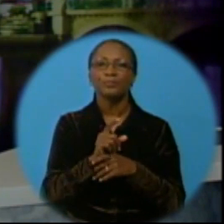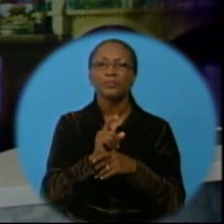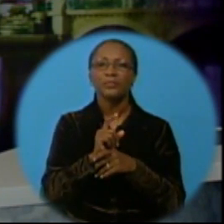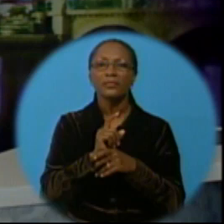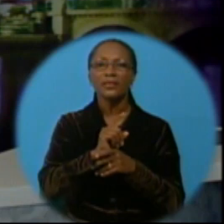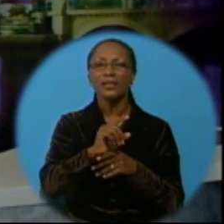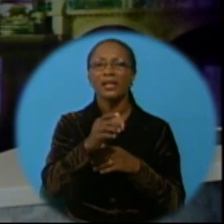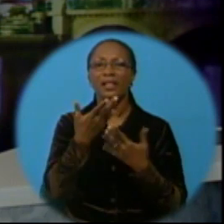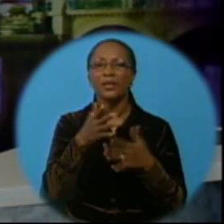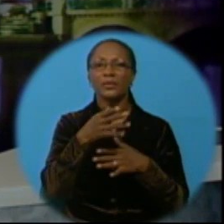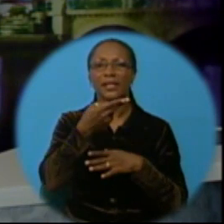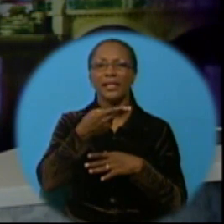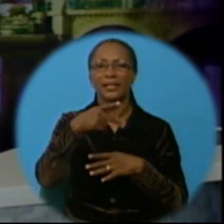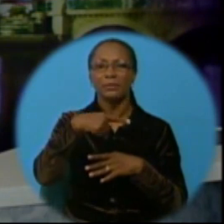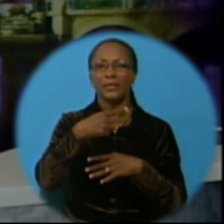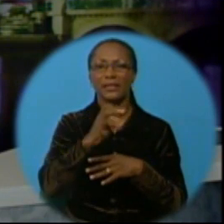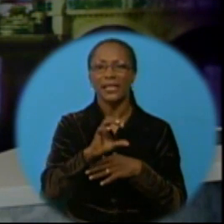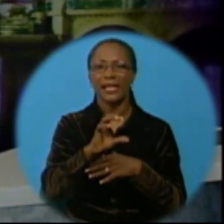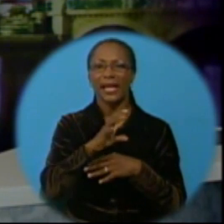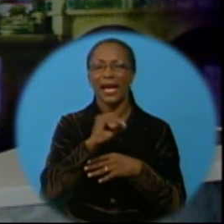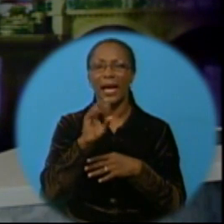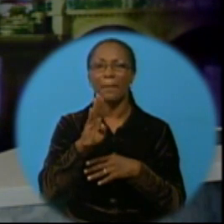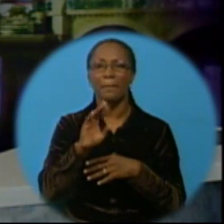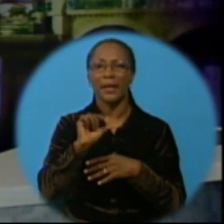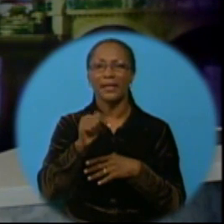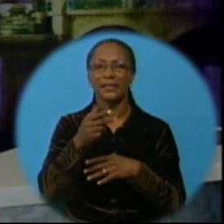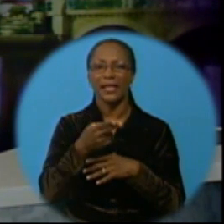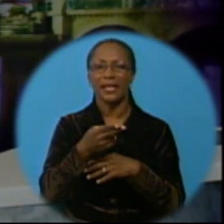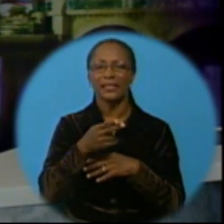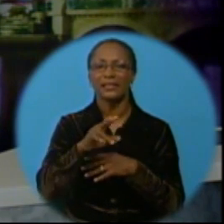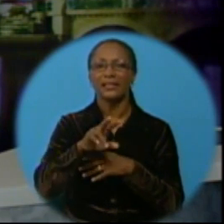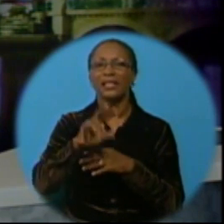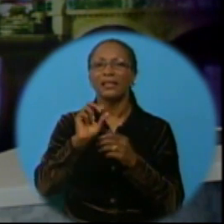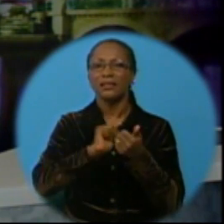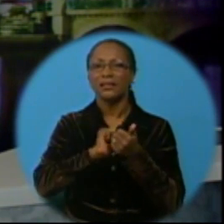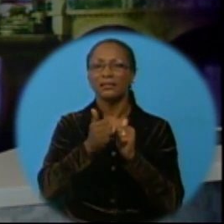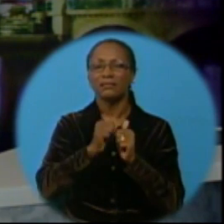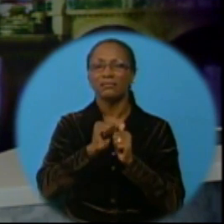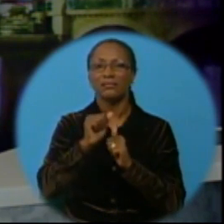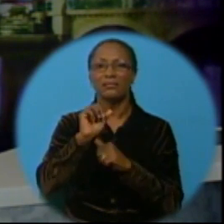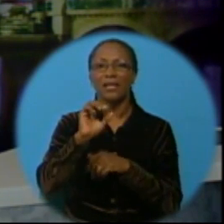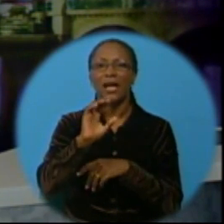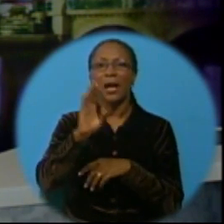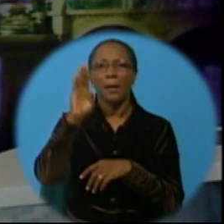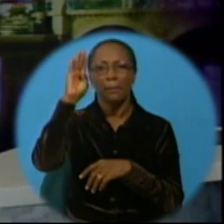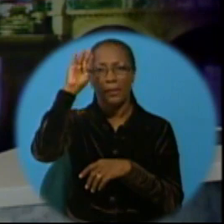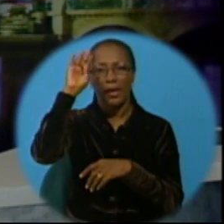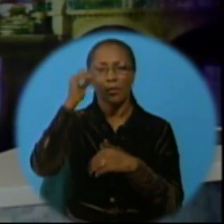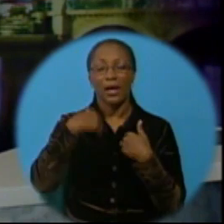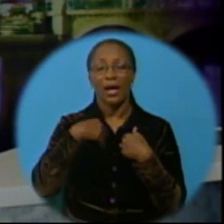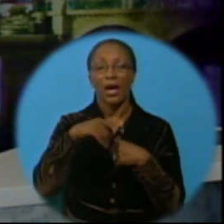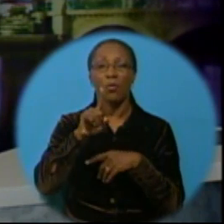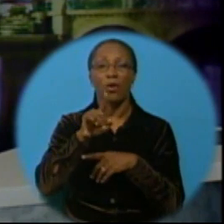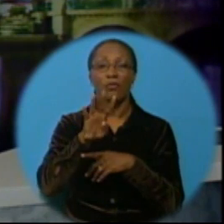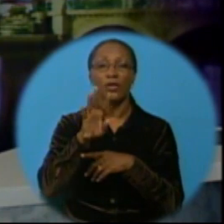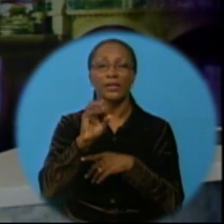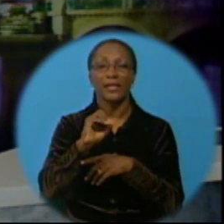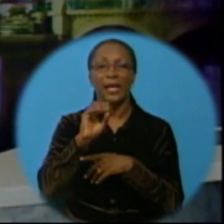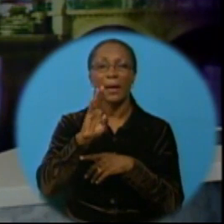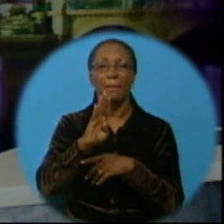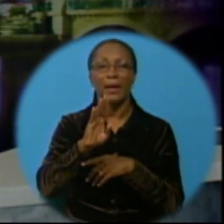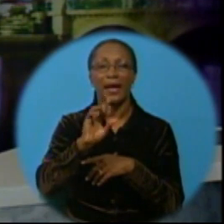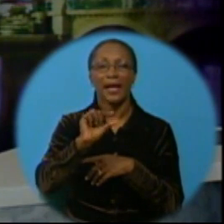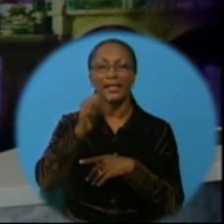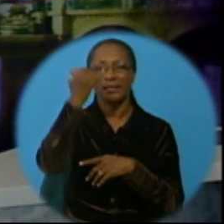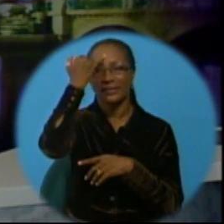and Bangladesh A-Team at Windward, the HBC made a 2-92 with the Jermaine Blackwood getting 140. The Bangladesh